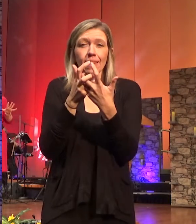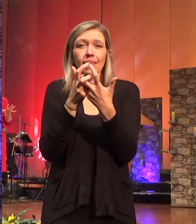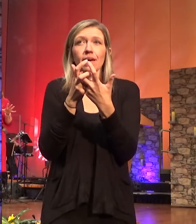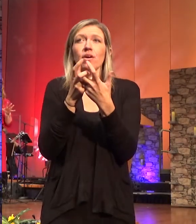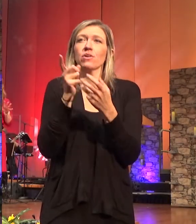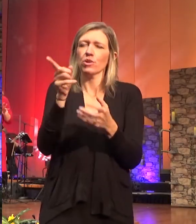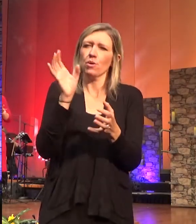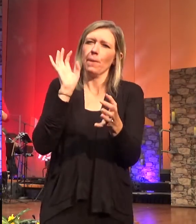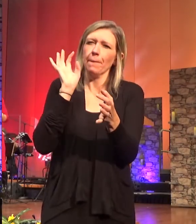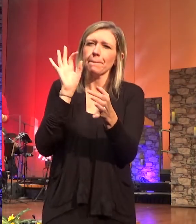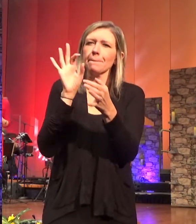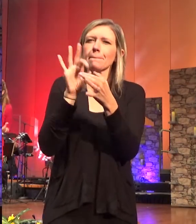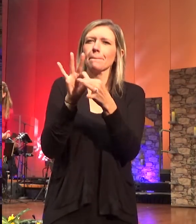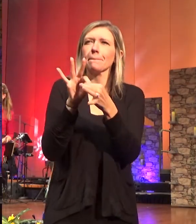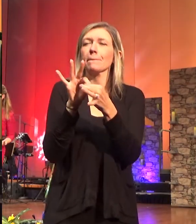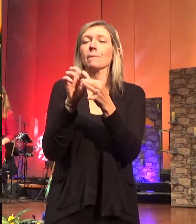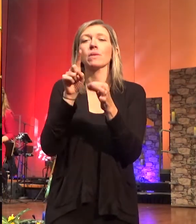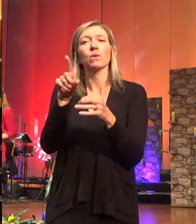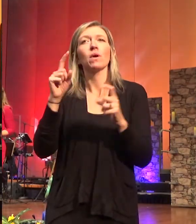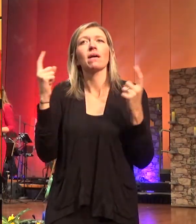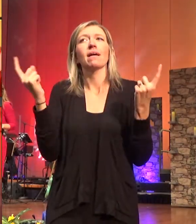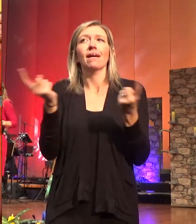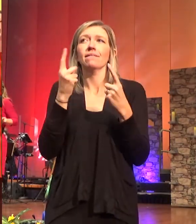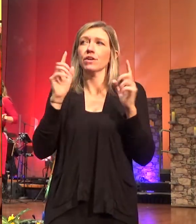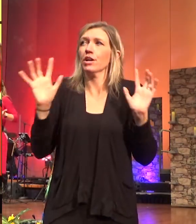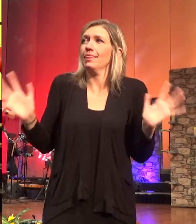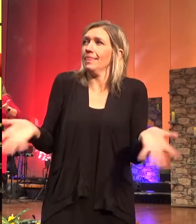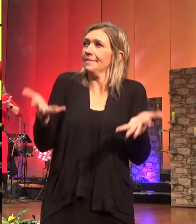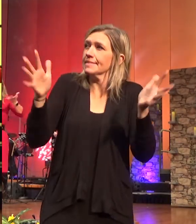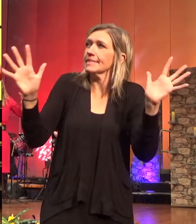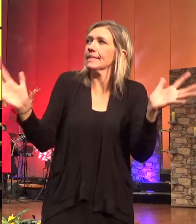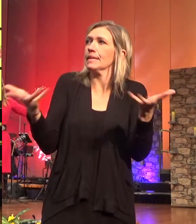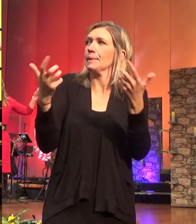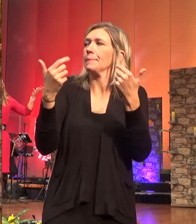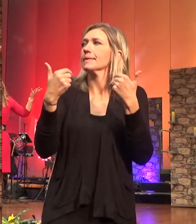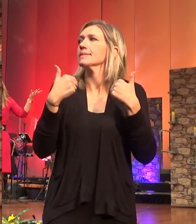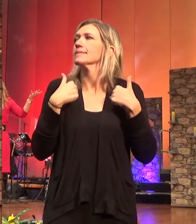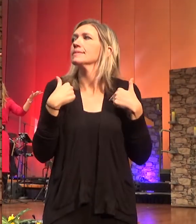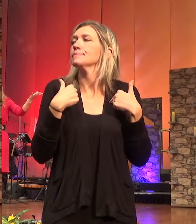You are where I belong. You are ever lifting me.